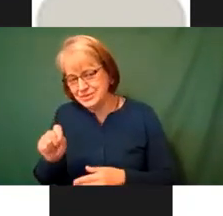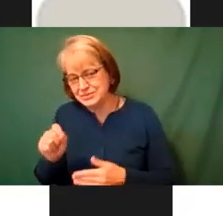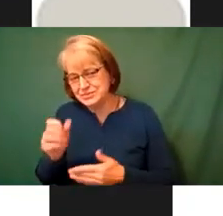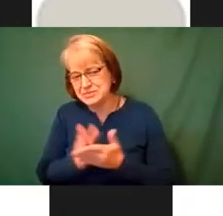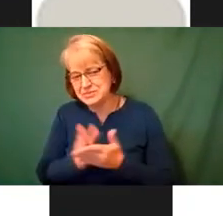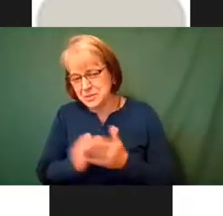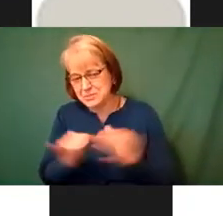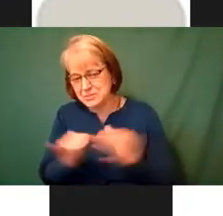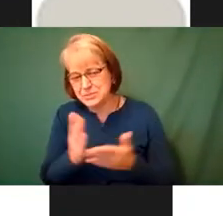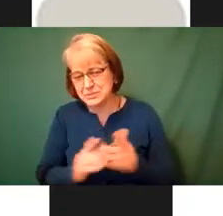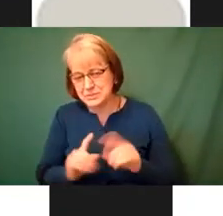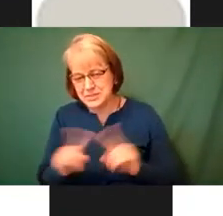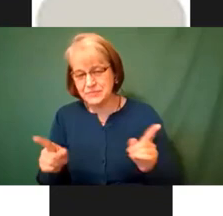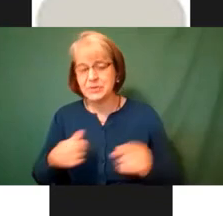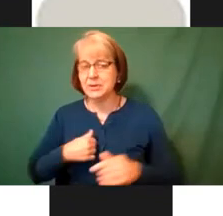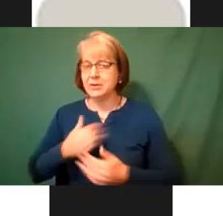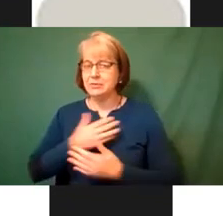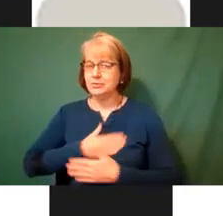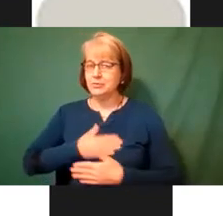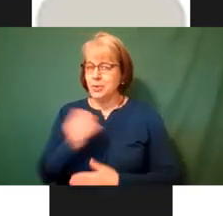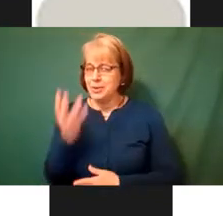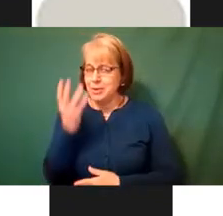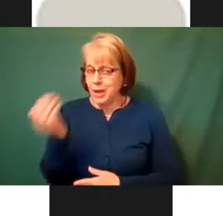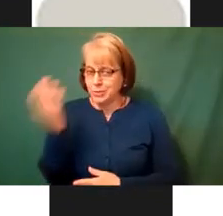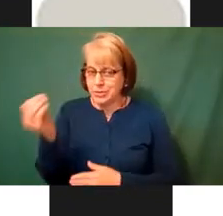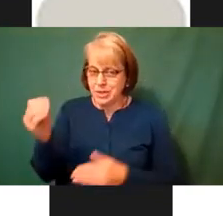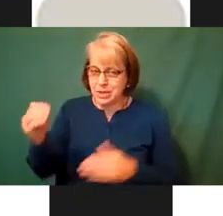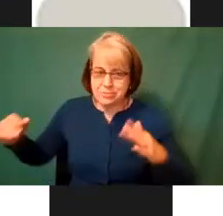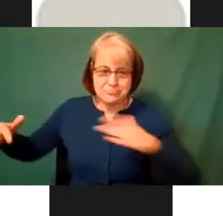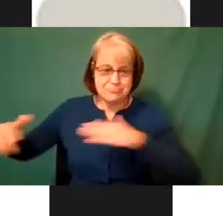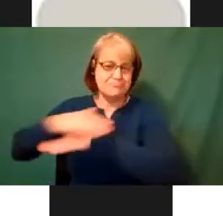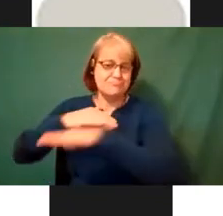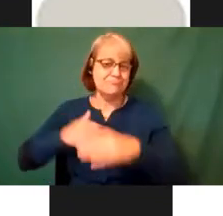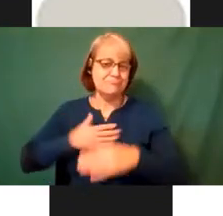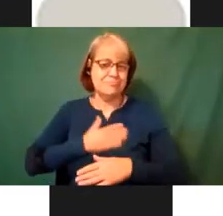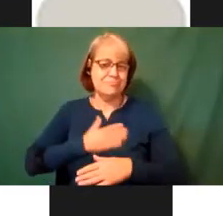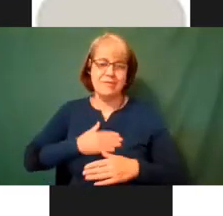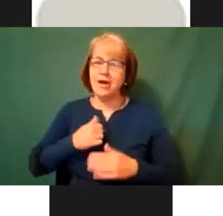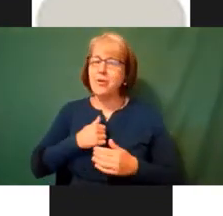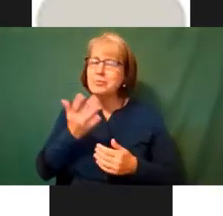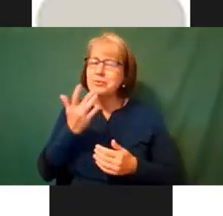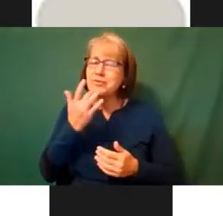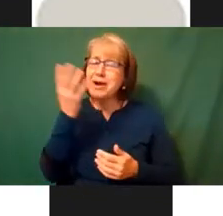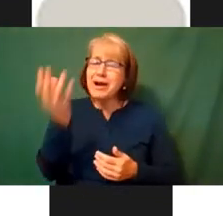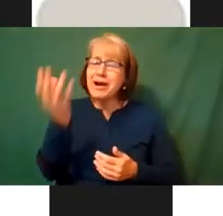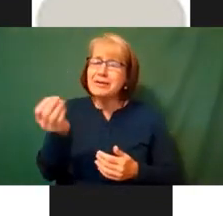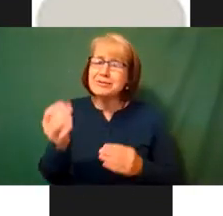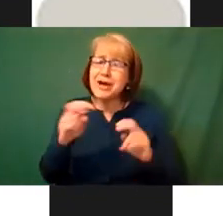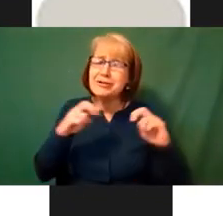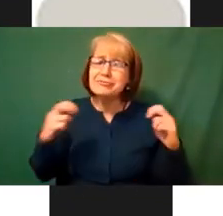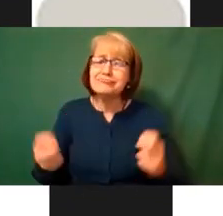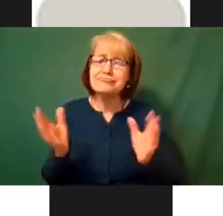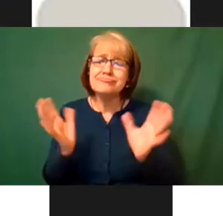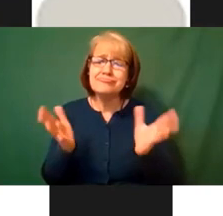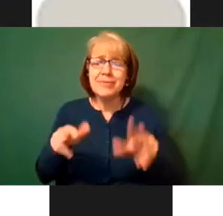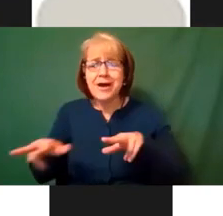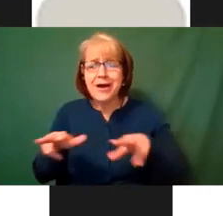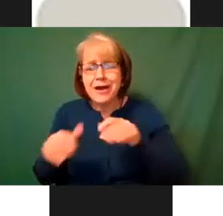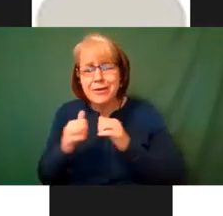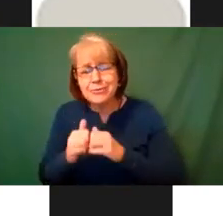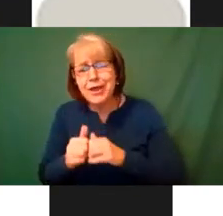am an outdoors person. I would love to have this conversation outside if we were taking a hike or, you